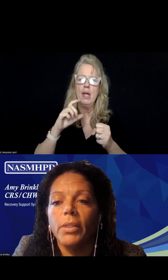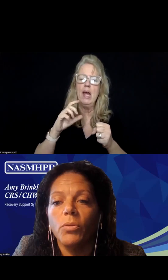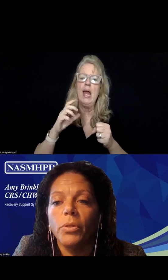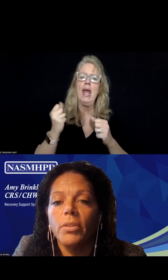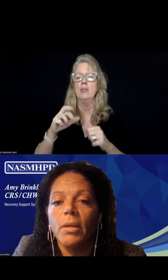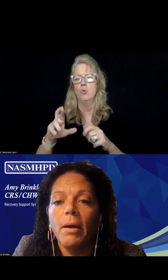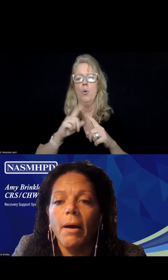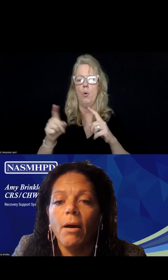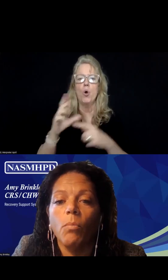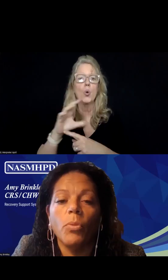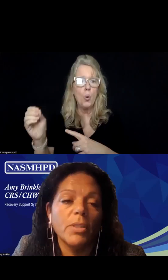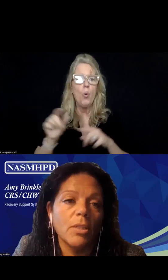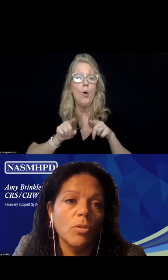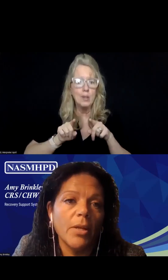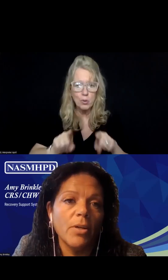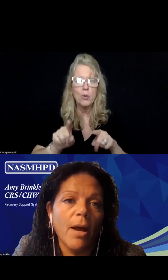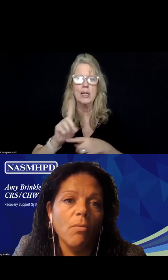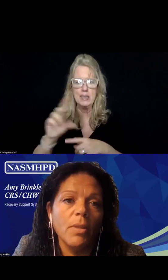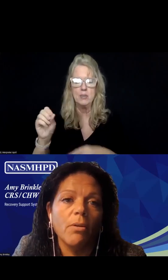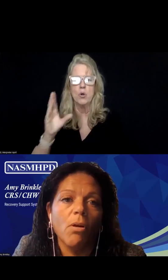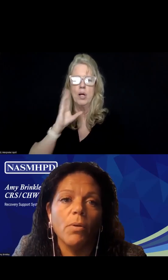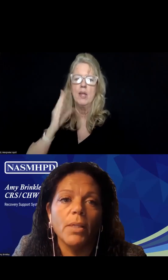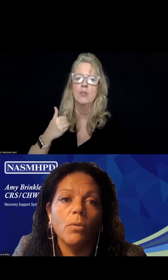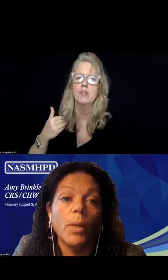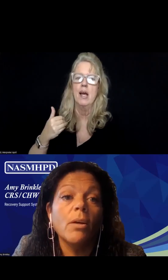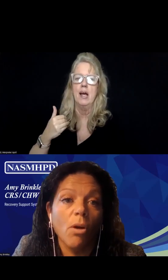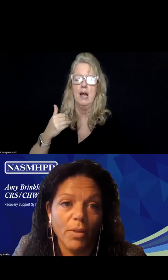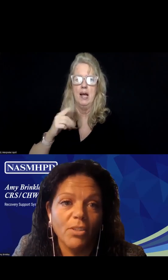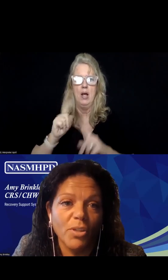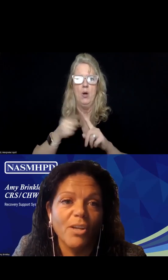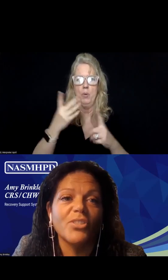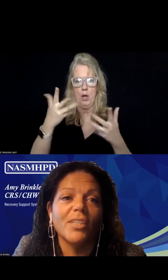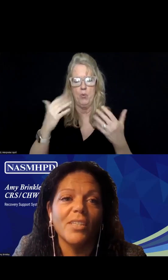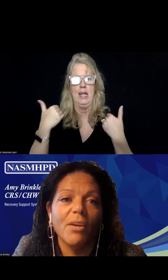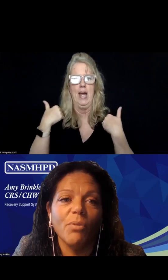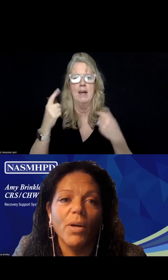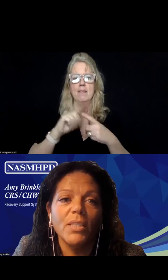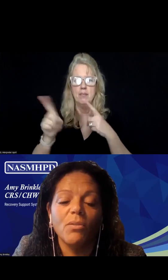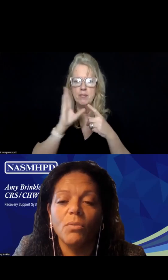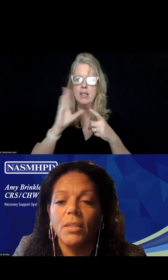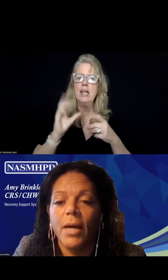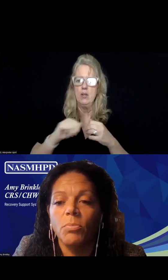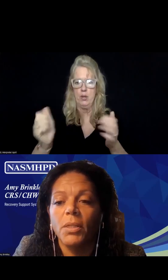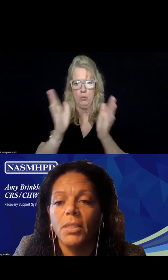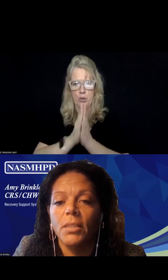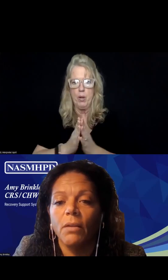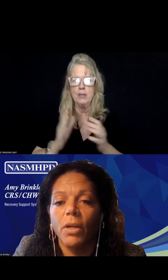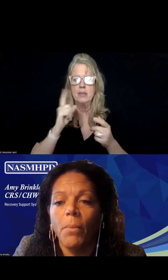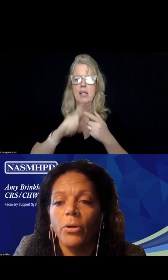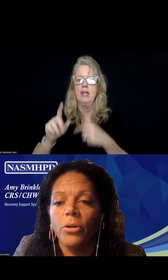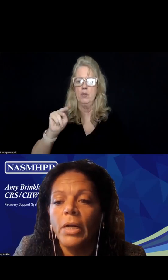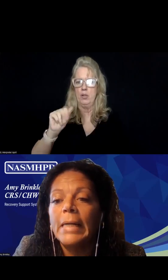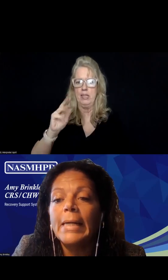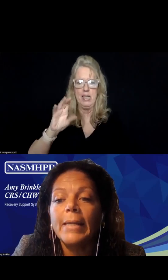and/or co-occurring disorders. There is a newsletter now. We are already triaging TA requests, so Nashville is